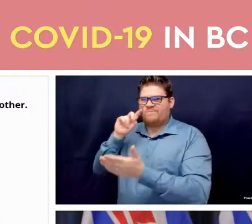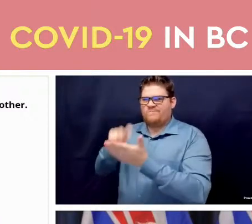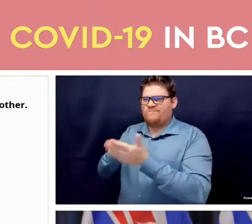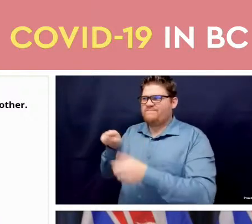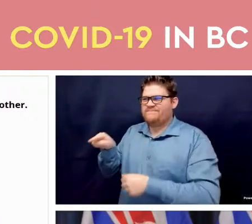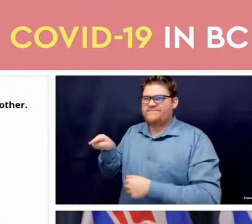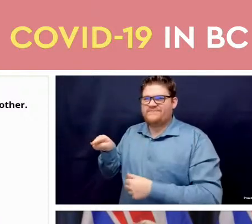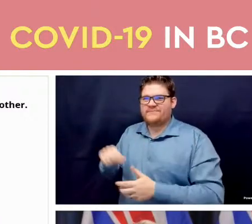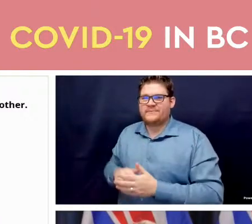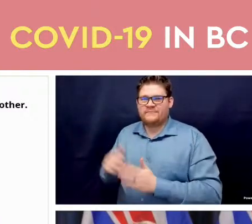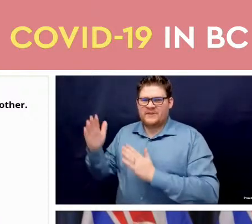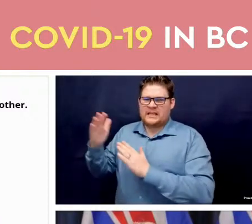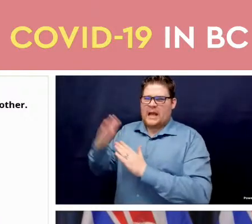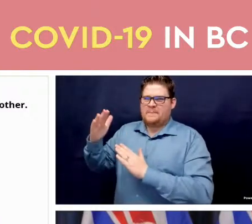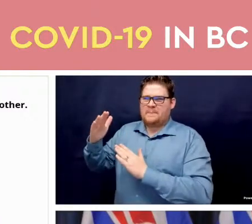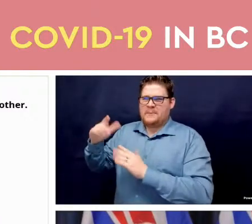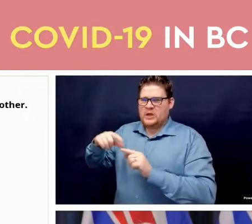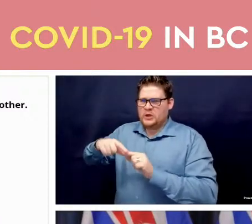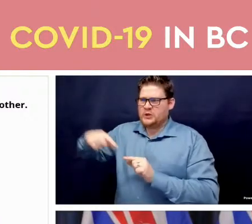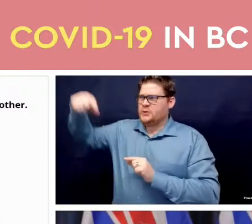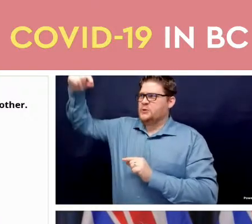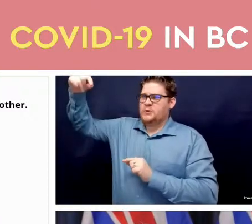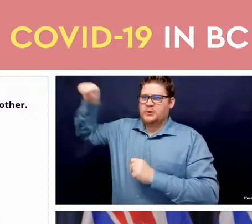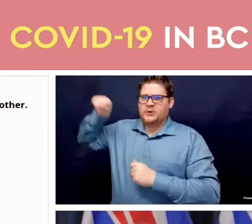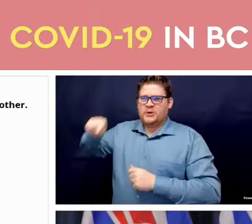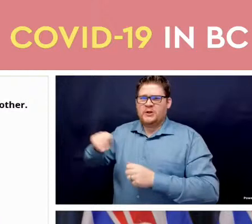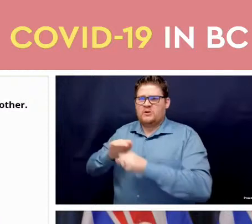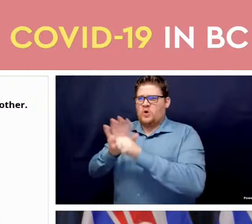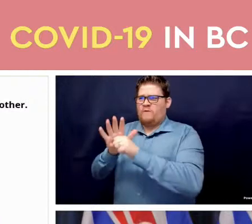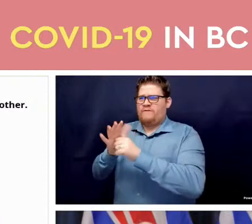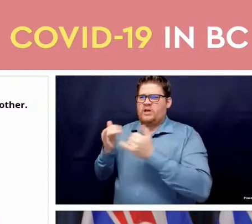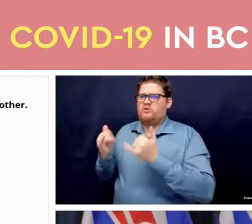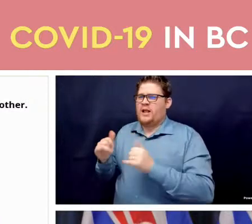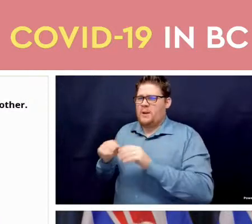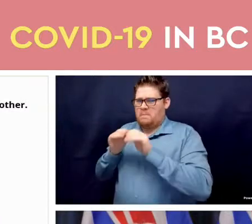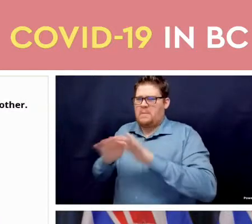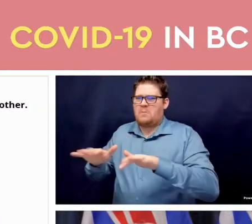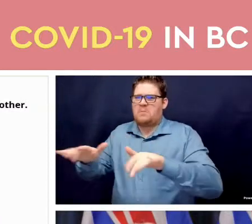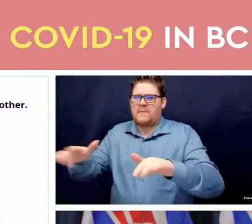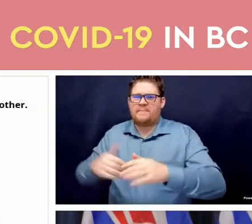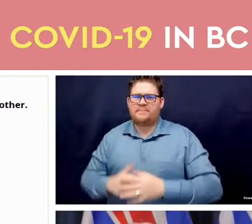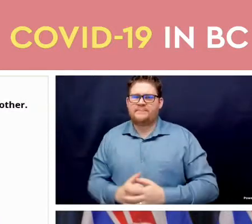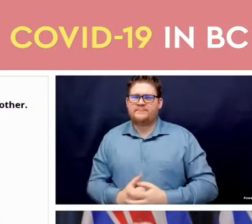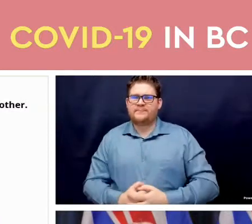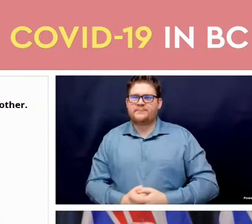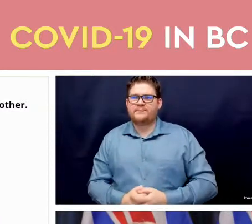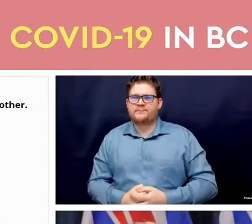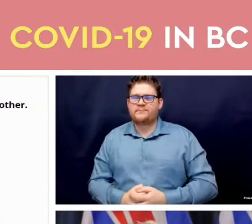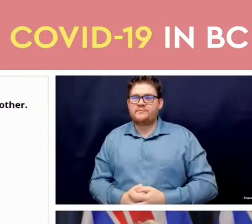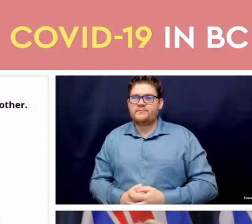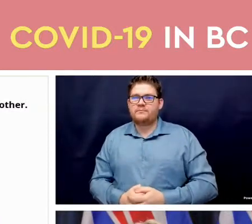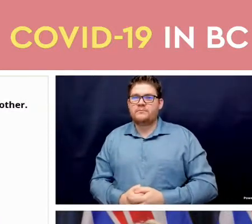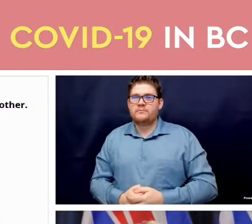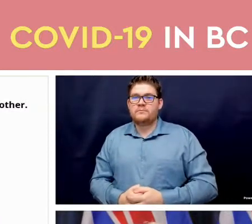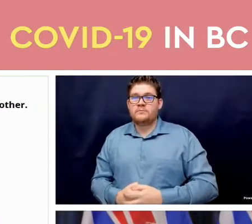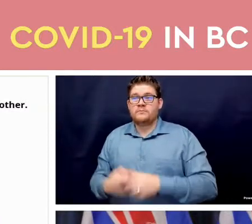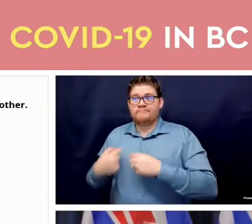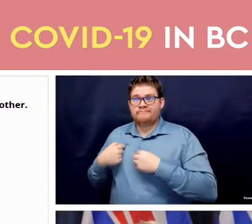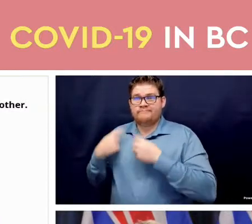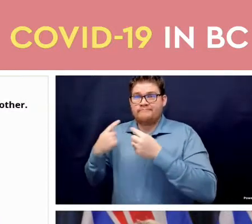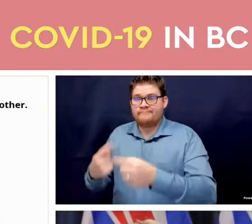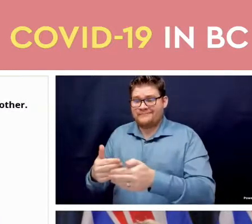time, essentially. So we've seen this replace here in BC in about 4 weeks, which